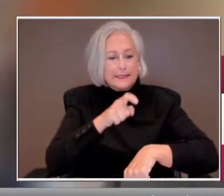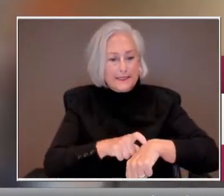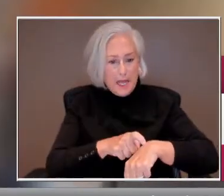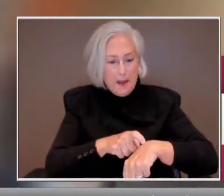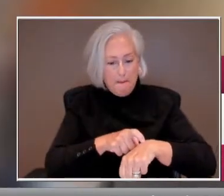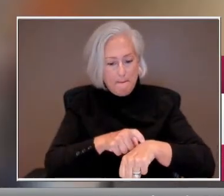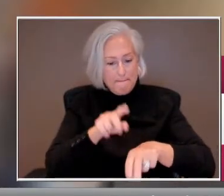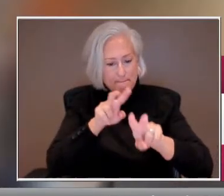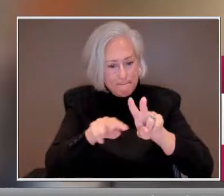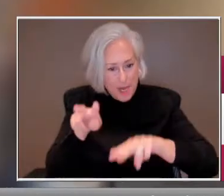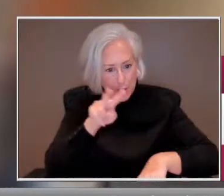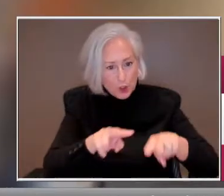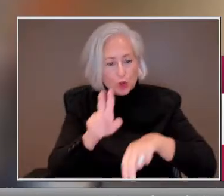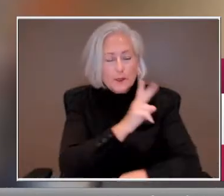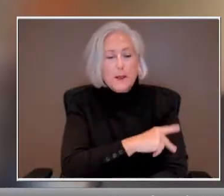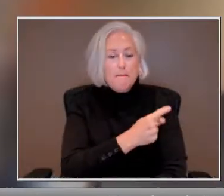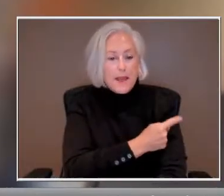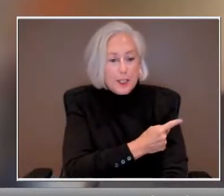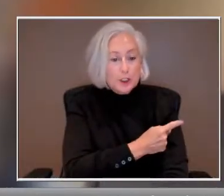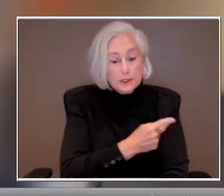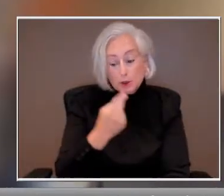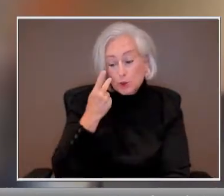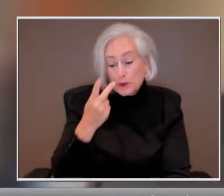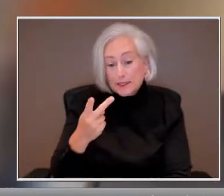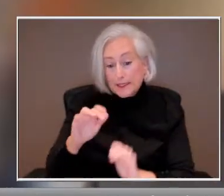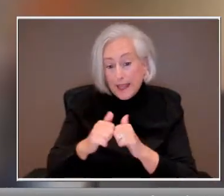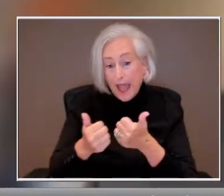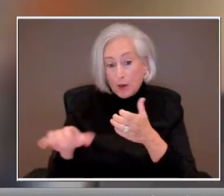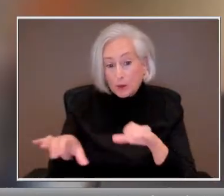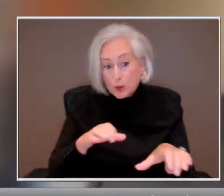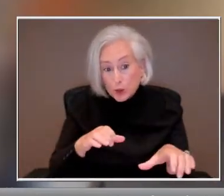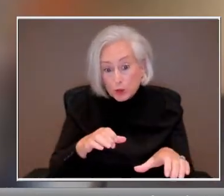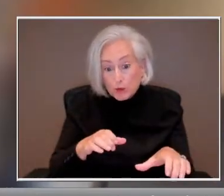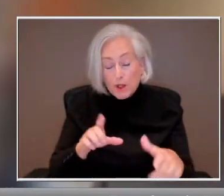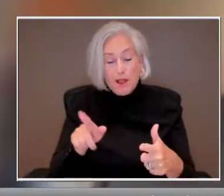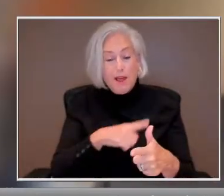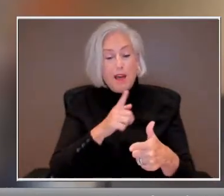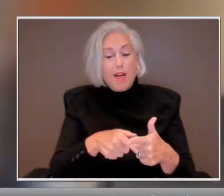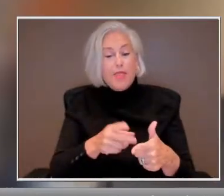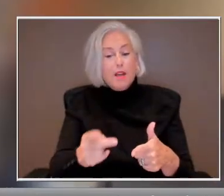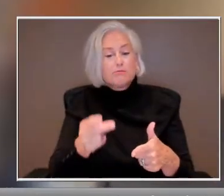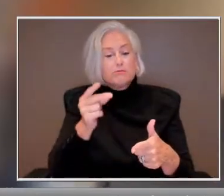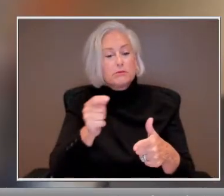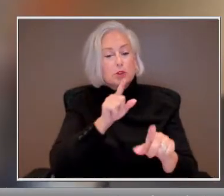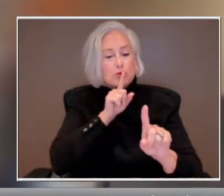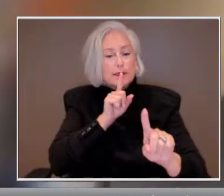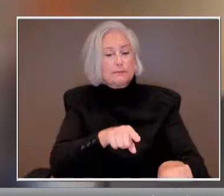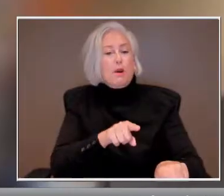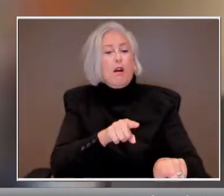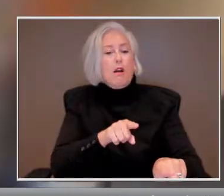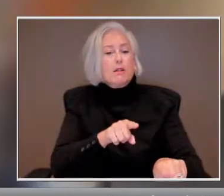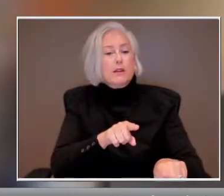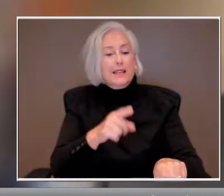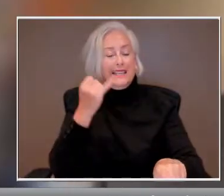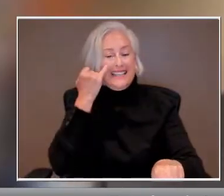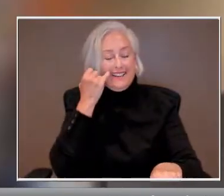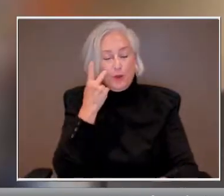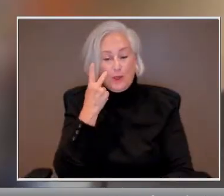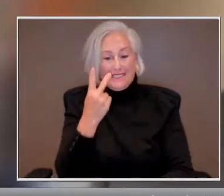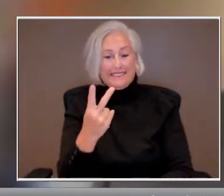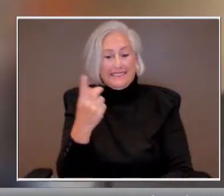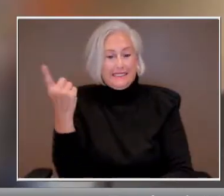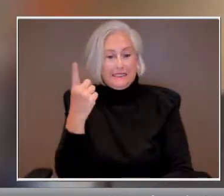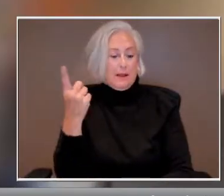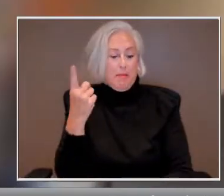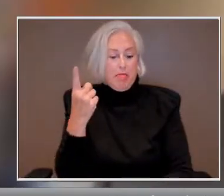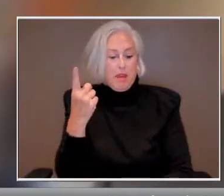on patients and how they're doing, and be able to react to those in a more timely manner when we see, that they may be